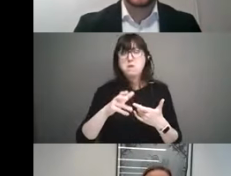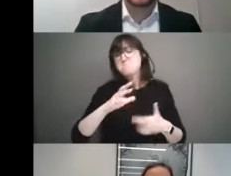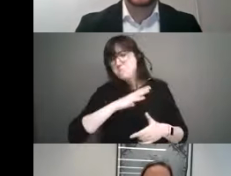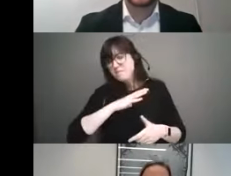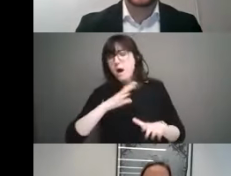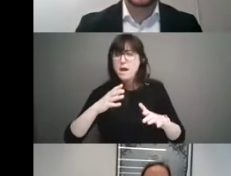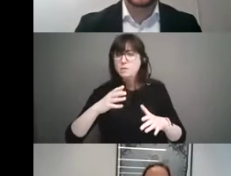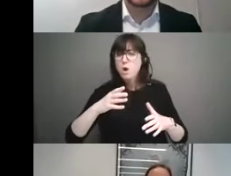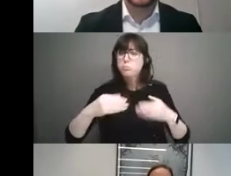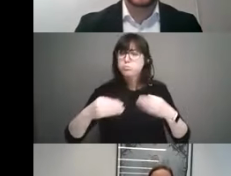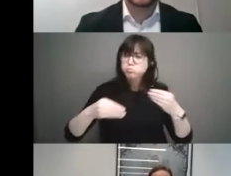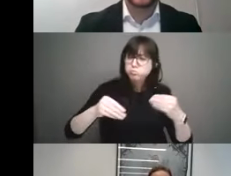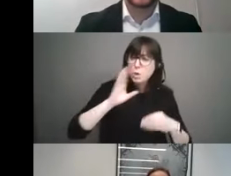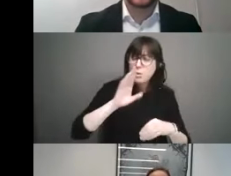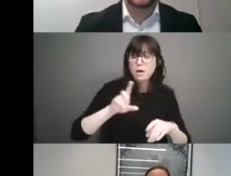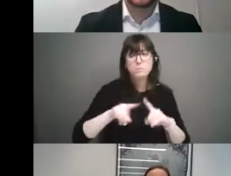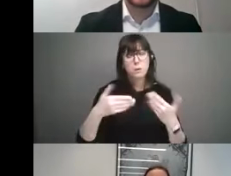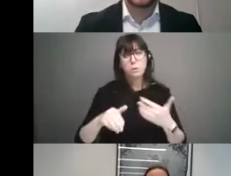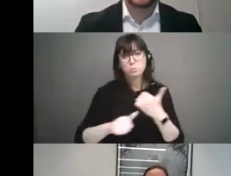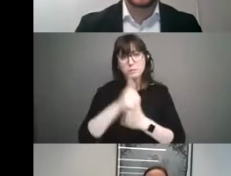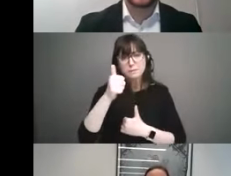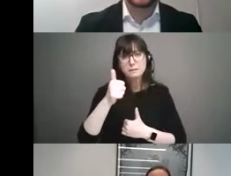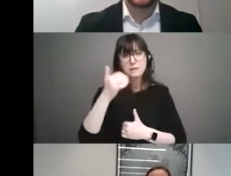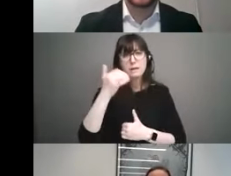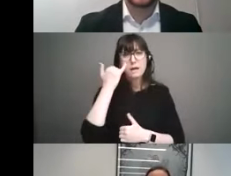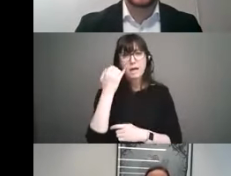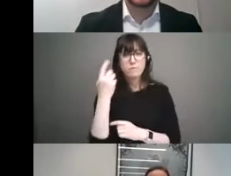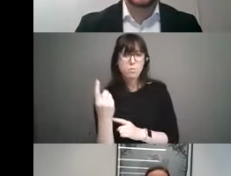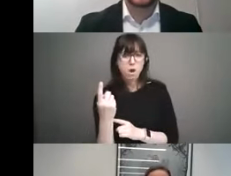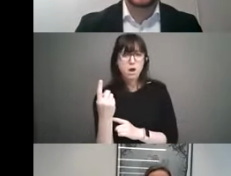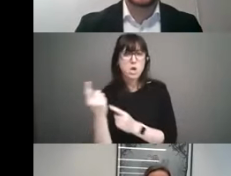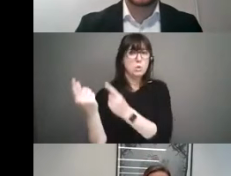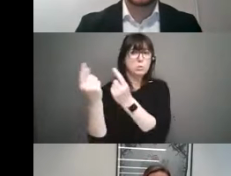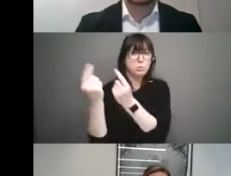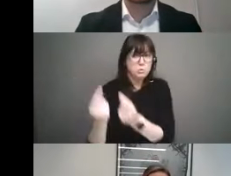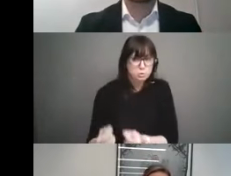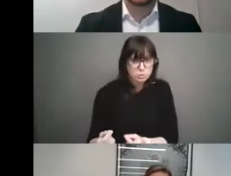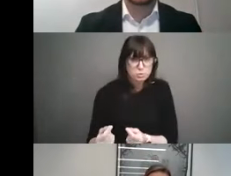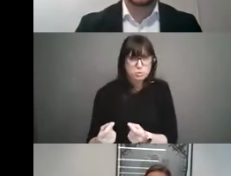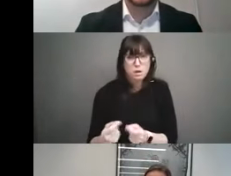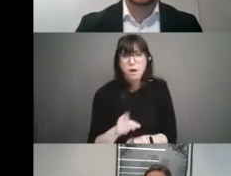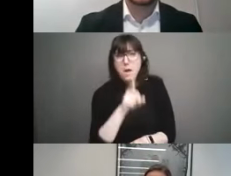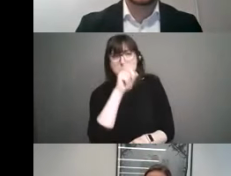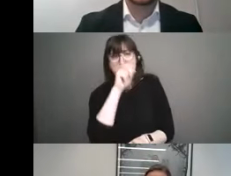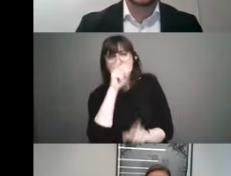do run the risk of one person acting severally to the exclusion of the joint